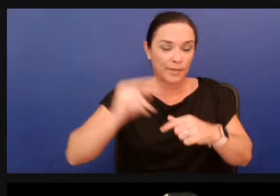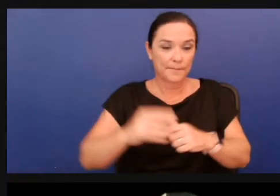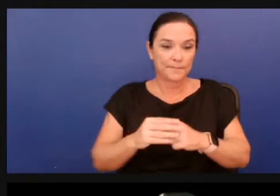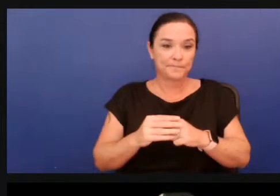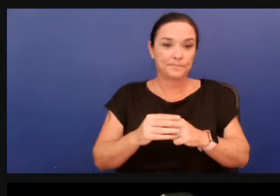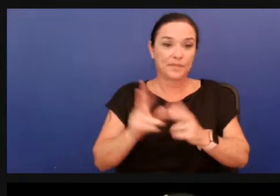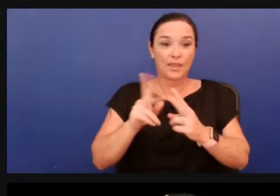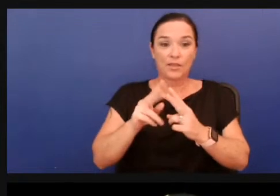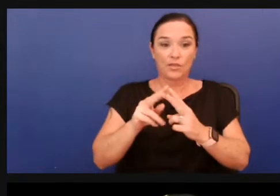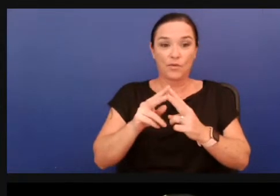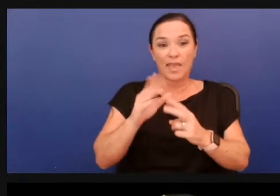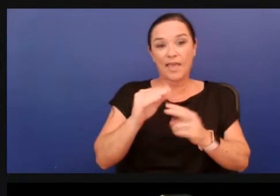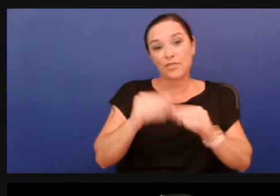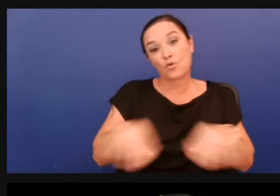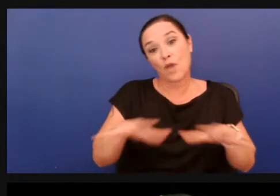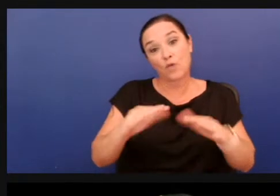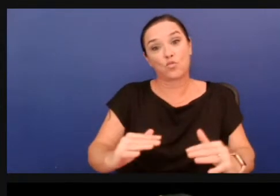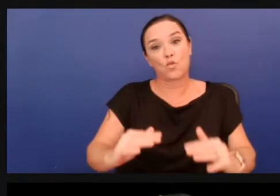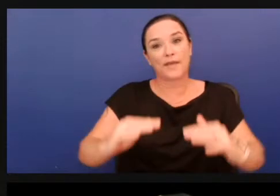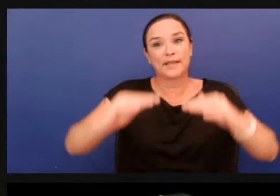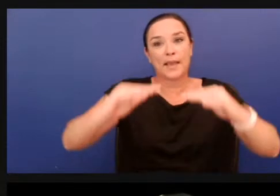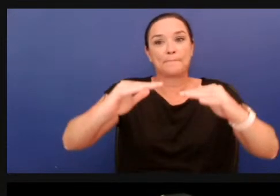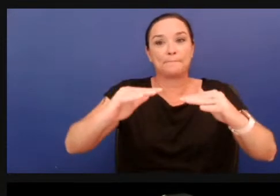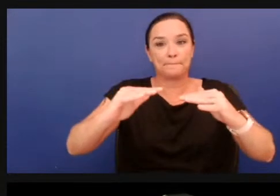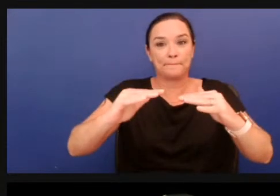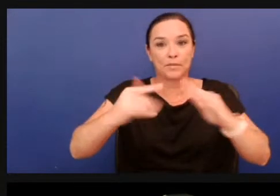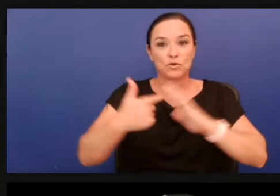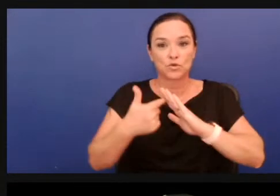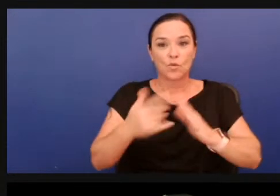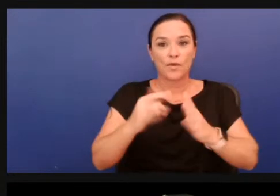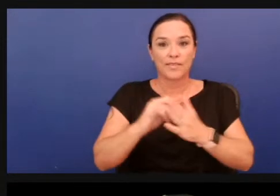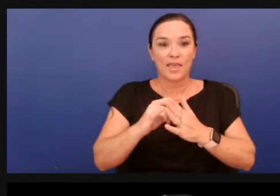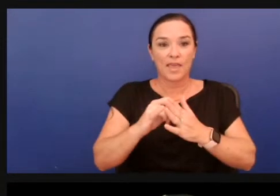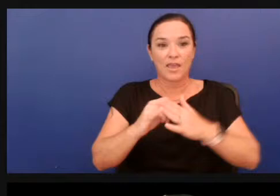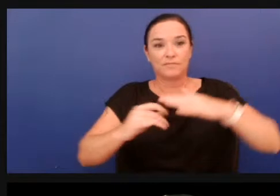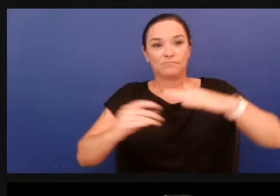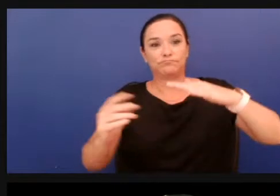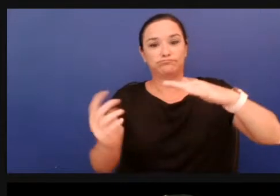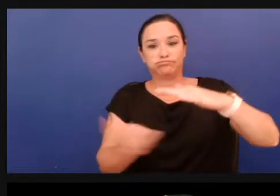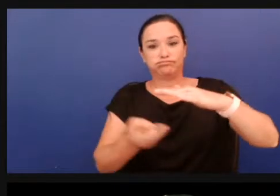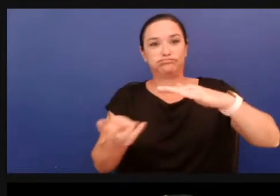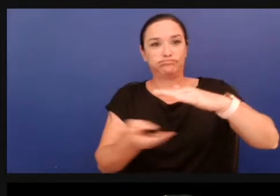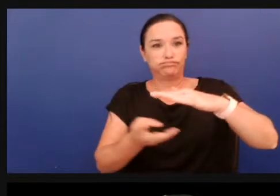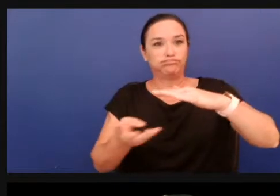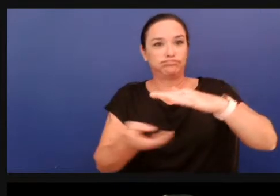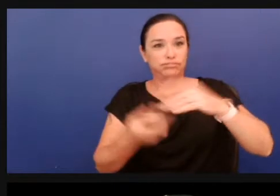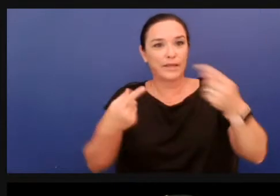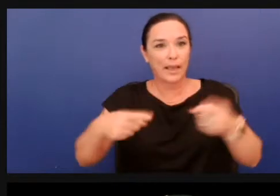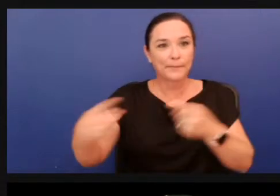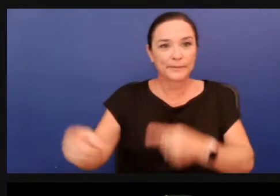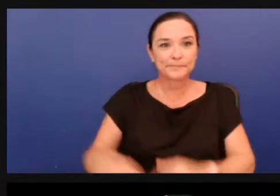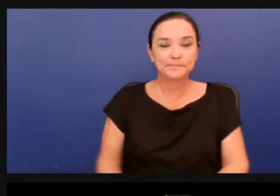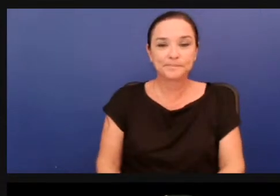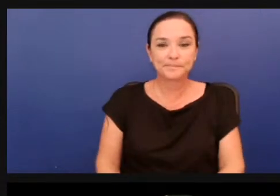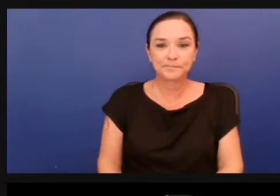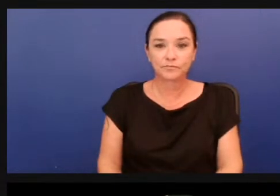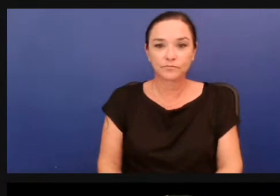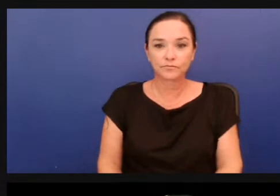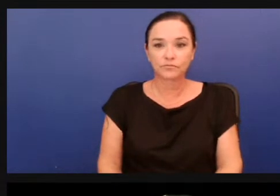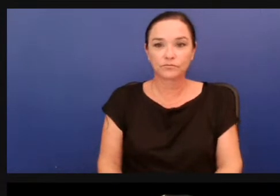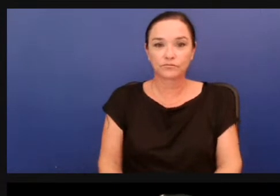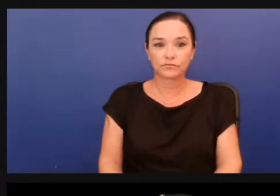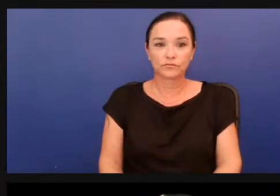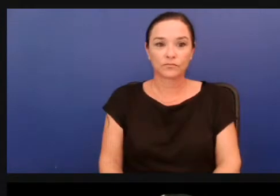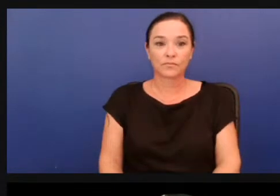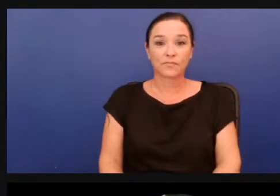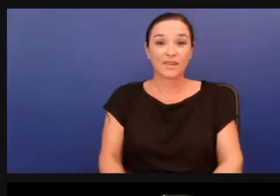and also the ground rising up, showing that injection below that whole area there. So that's cool